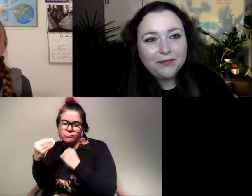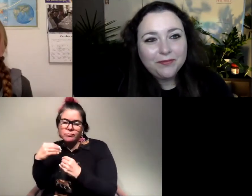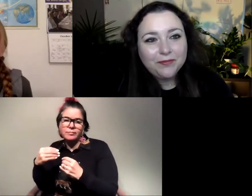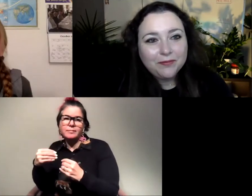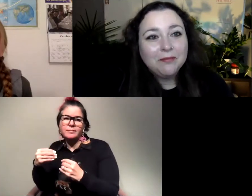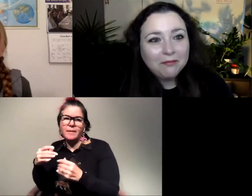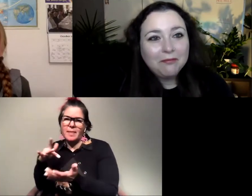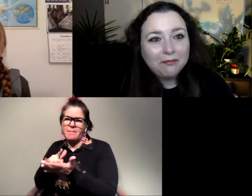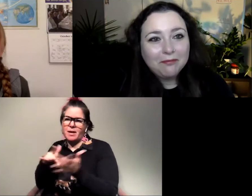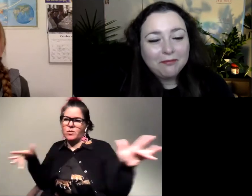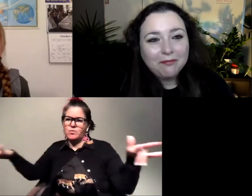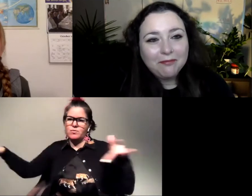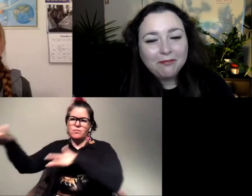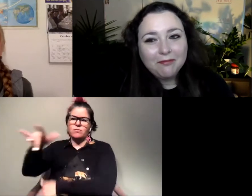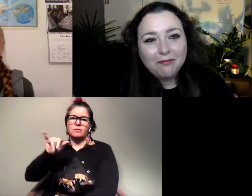of Iceland.